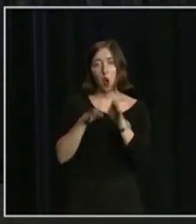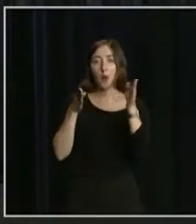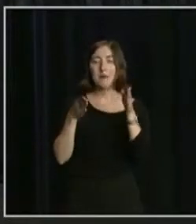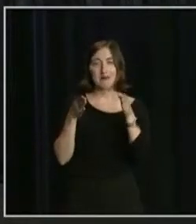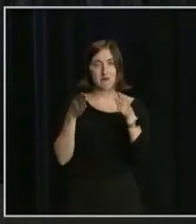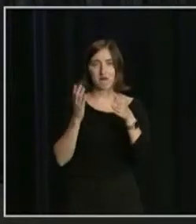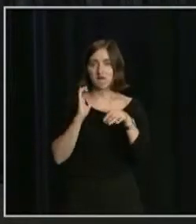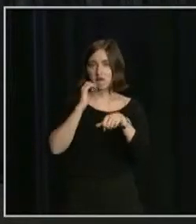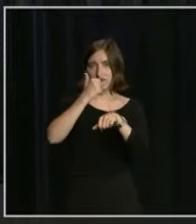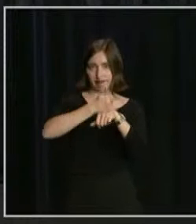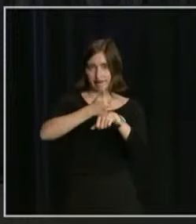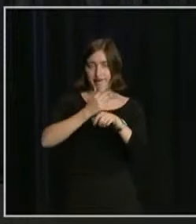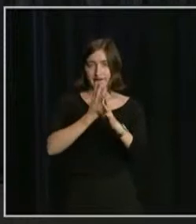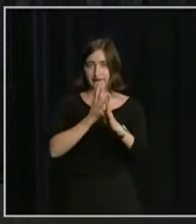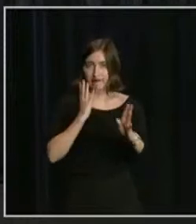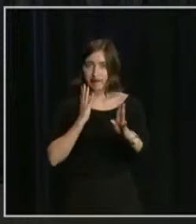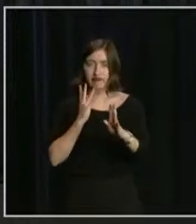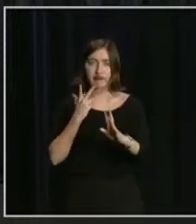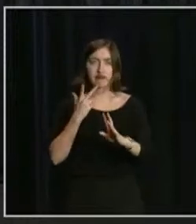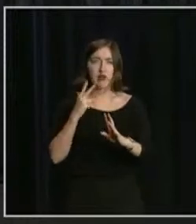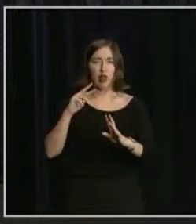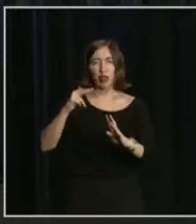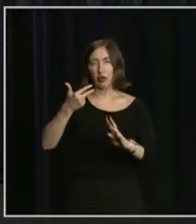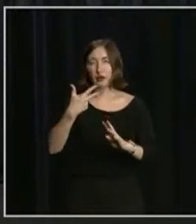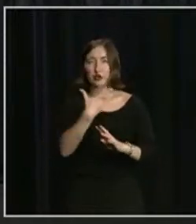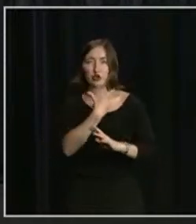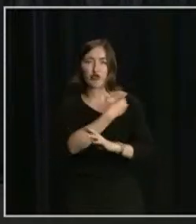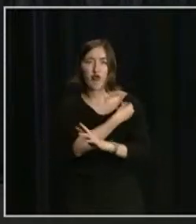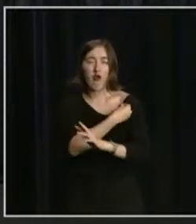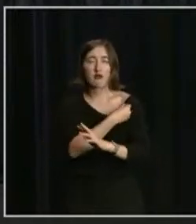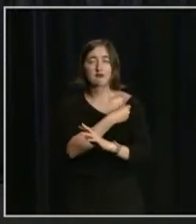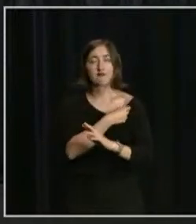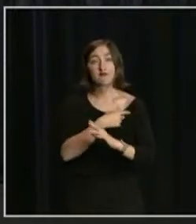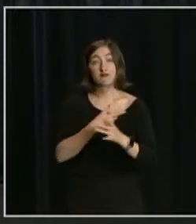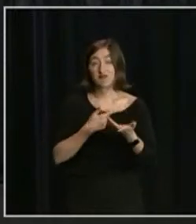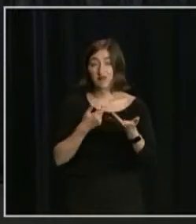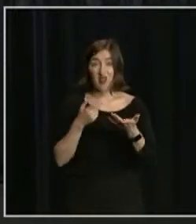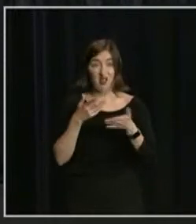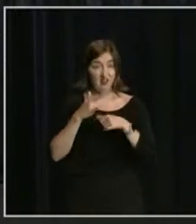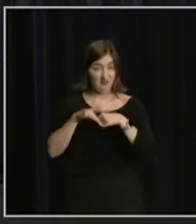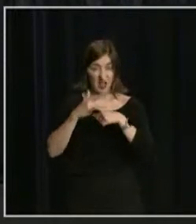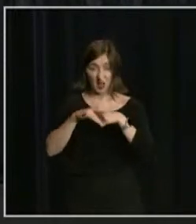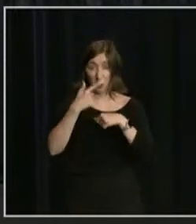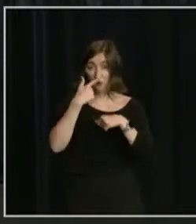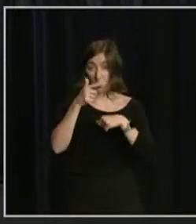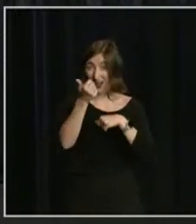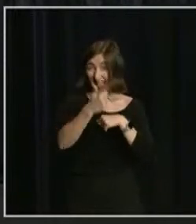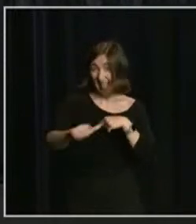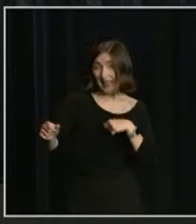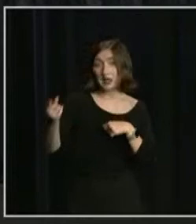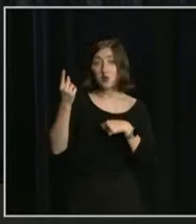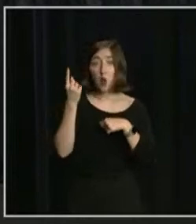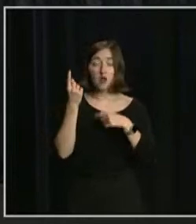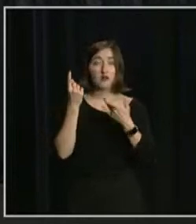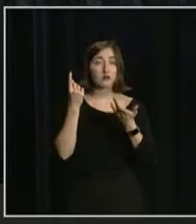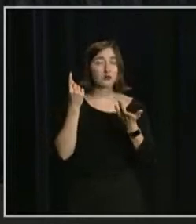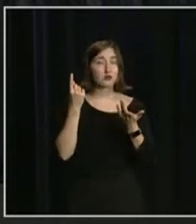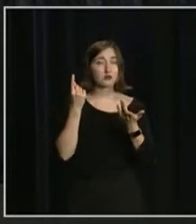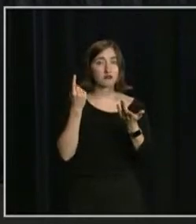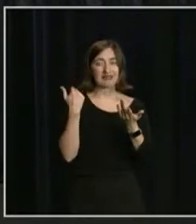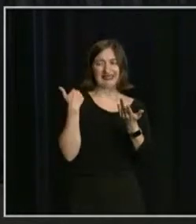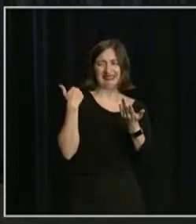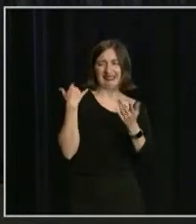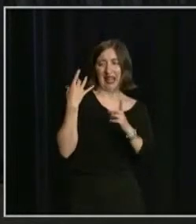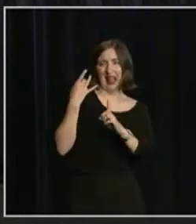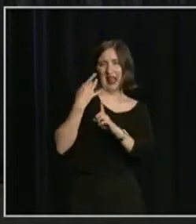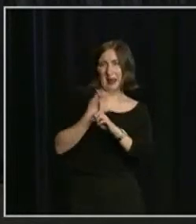tell us, will those be available to anybody who is eligible within that 8 months since their last dose? Well,